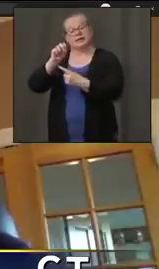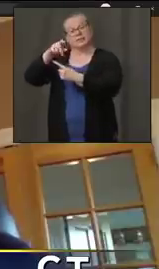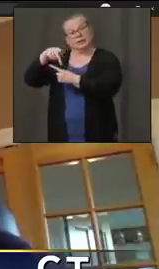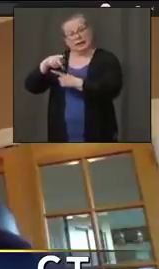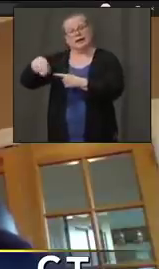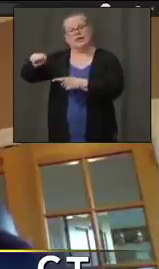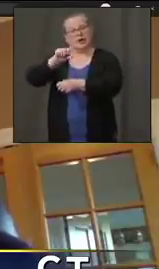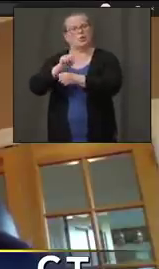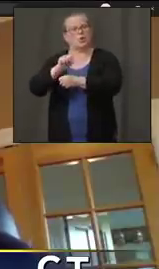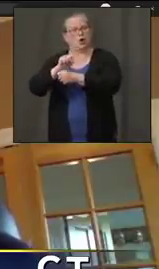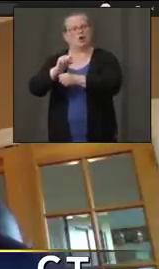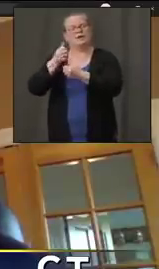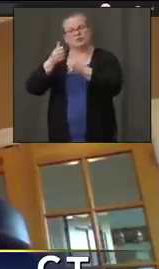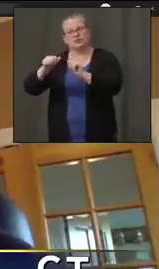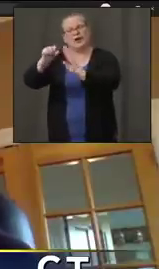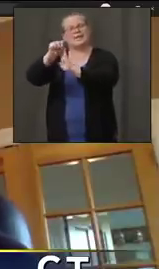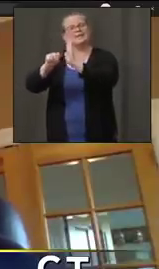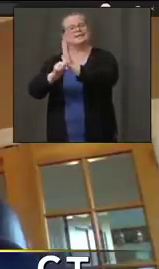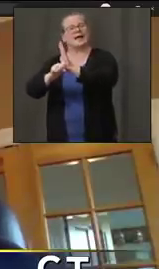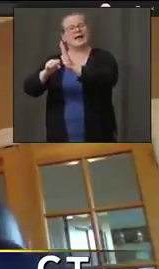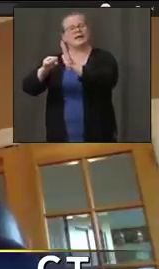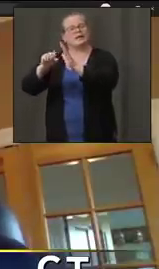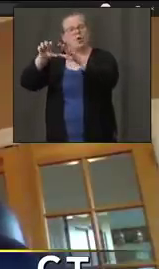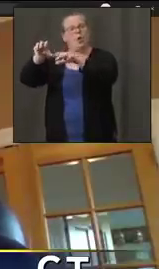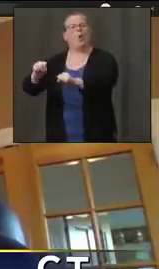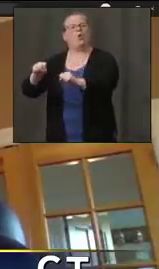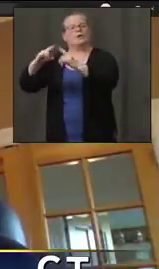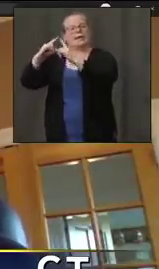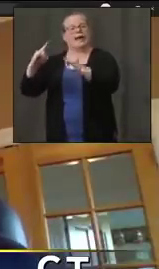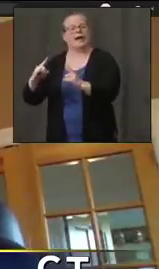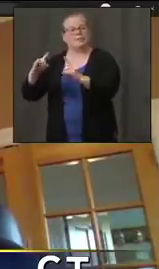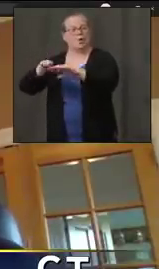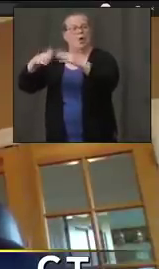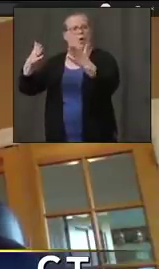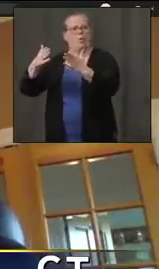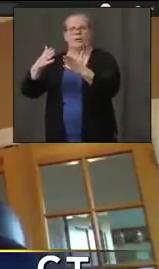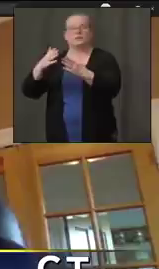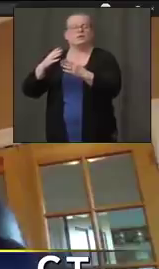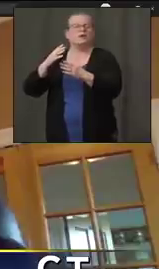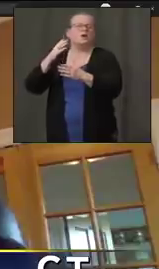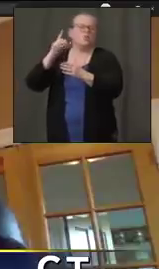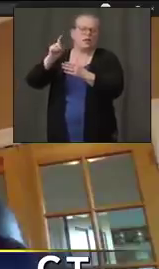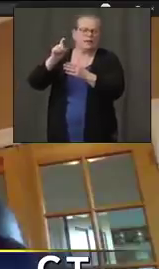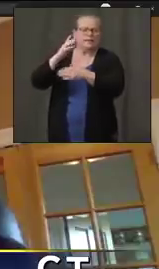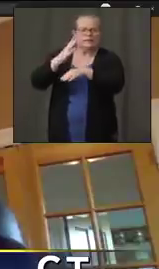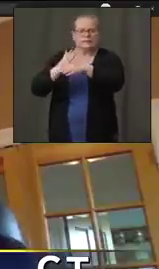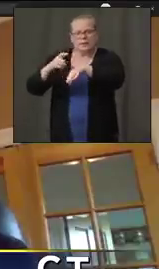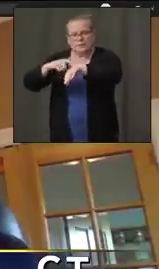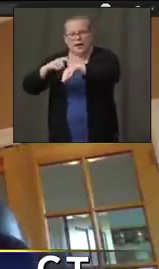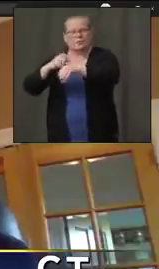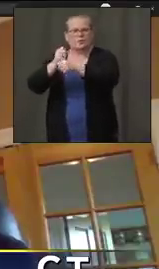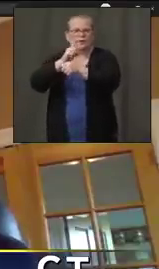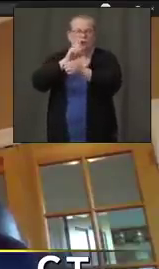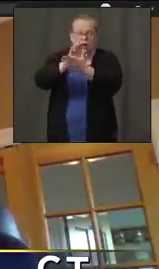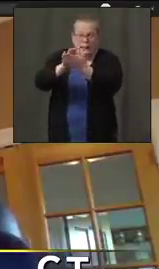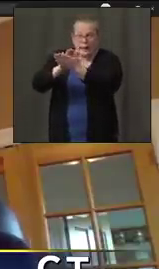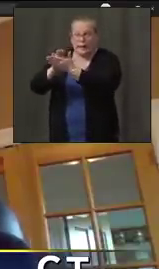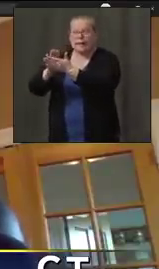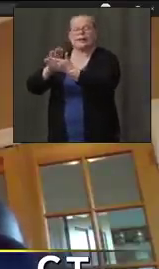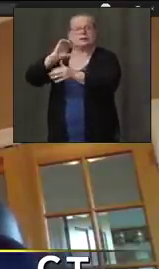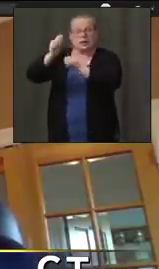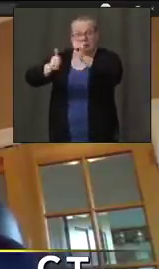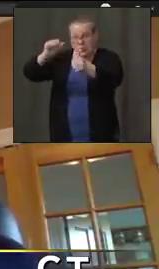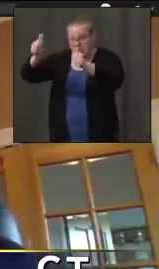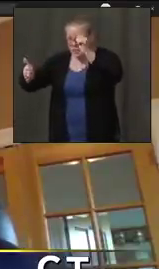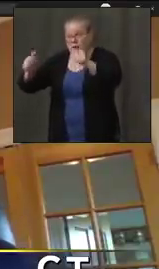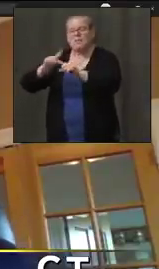possible. There's some lead times there with regards to getting the staffing organized, getting the protocols set up to clean the common bathrooms and those sorts of things, but they're working